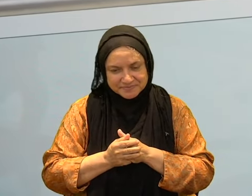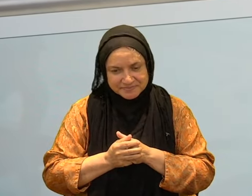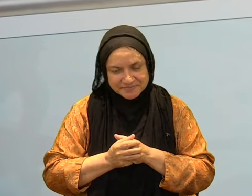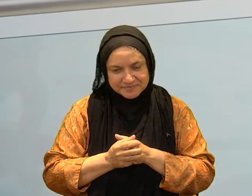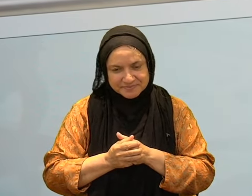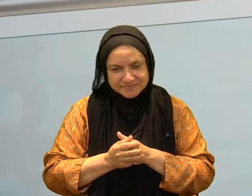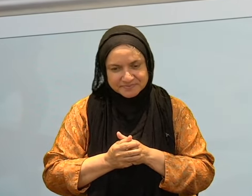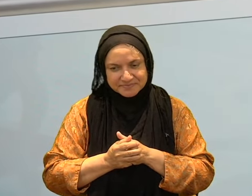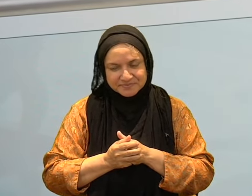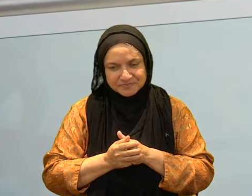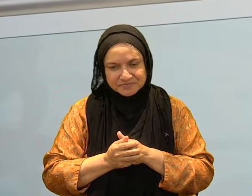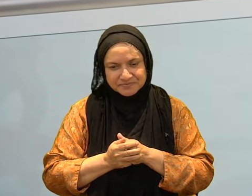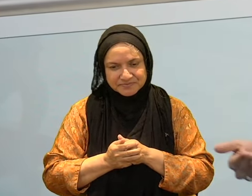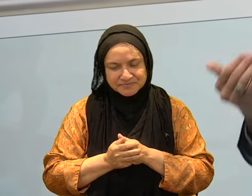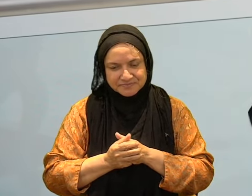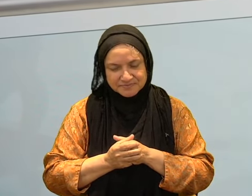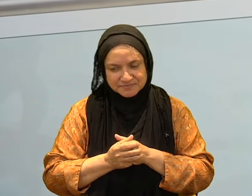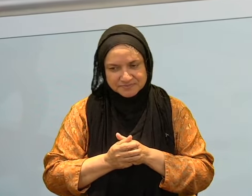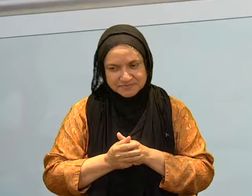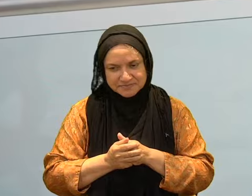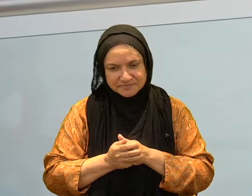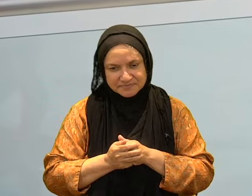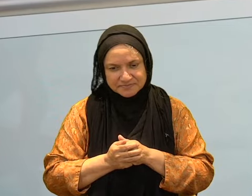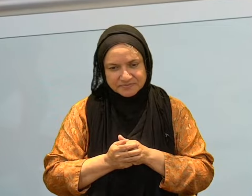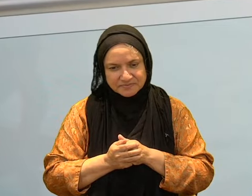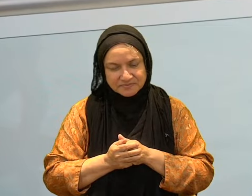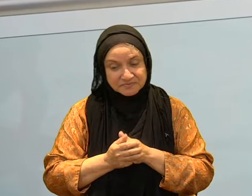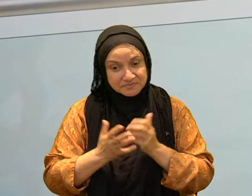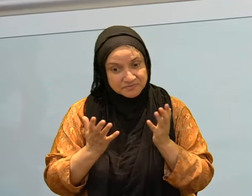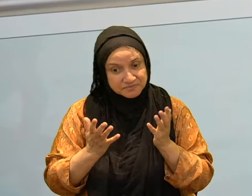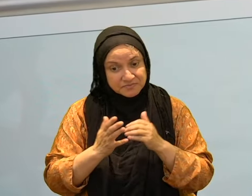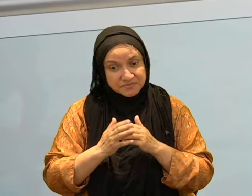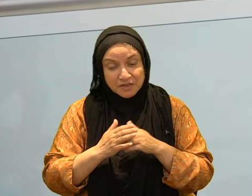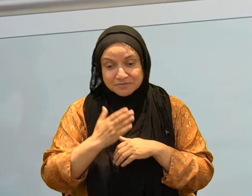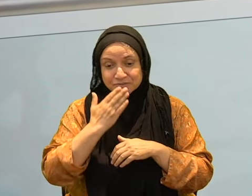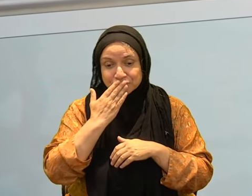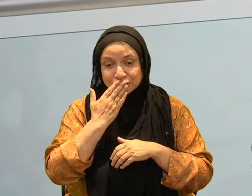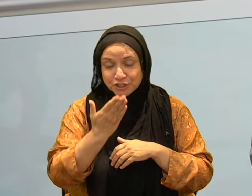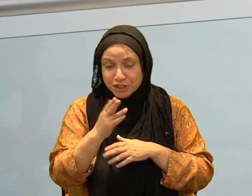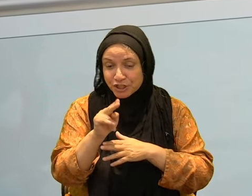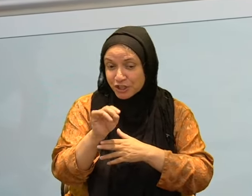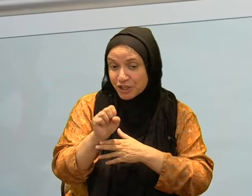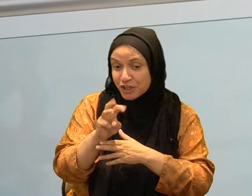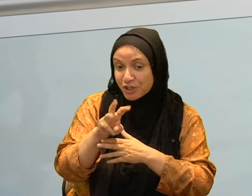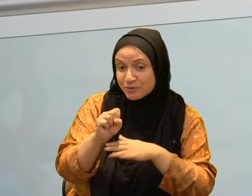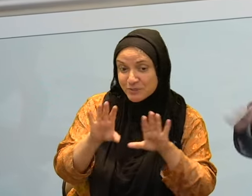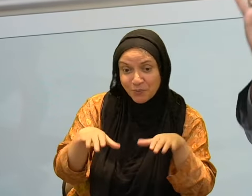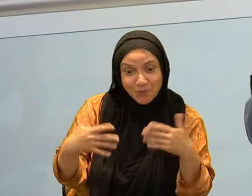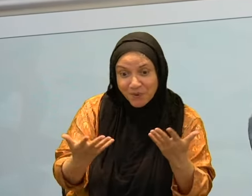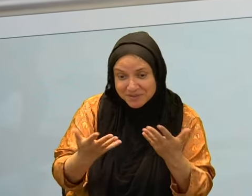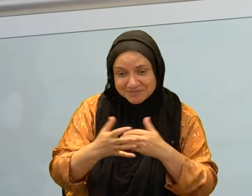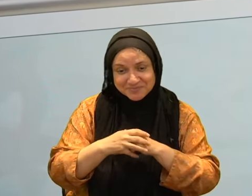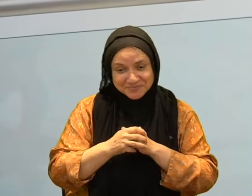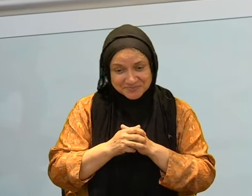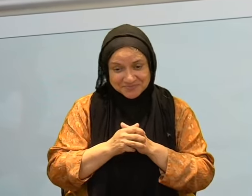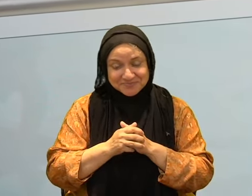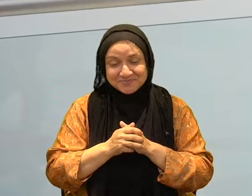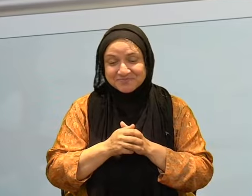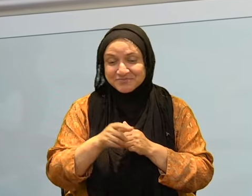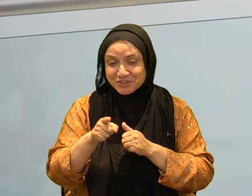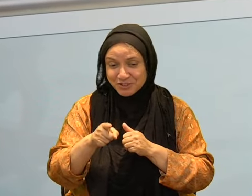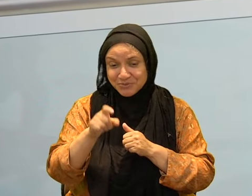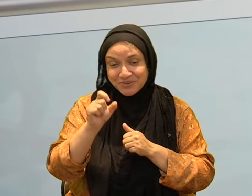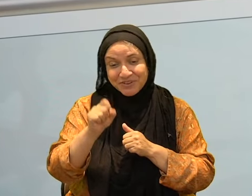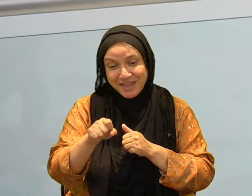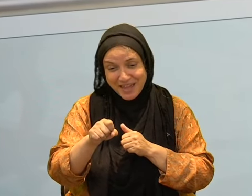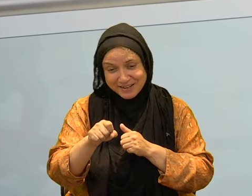the sirens are. Here's the good news. If you turn back to Allah subhanahu wa ta'ala, one step back to Allah subhanahu wa ta'ala negates all of those steps to